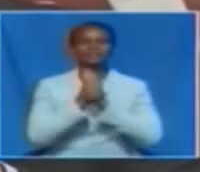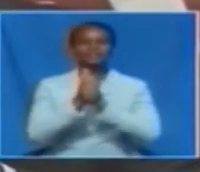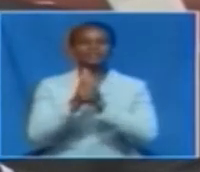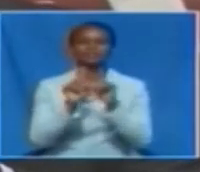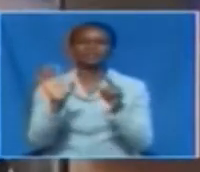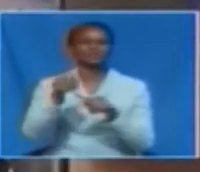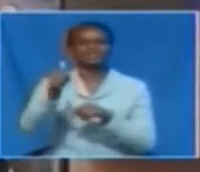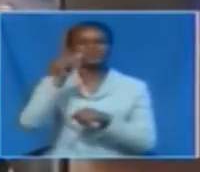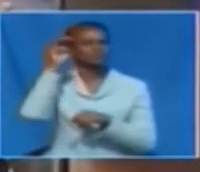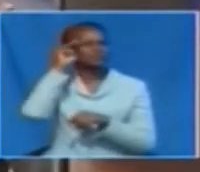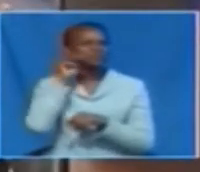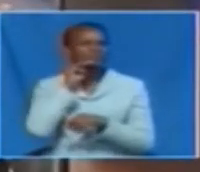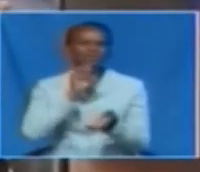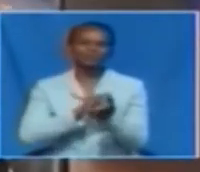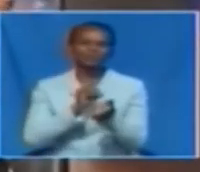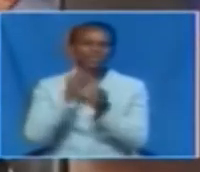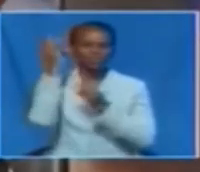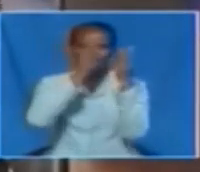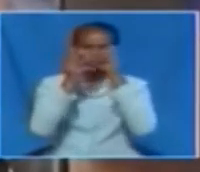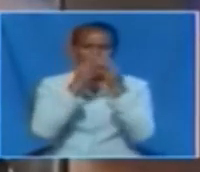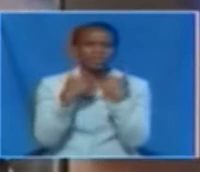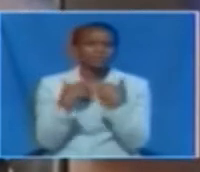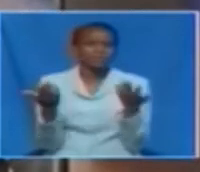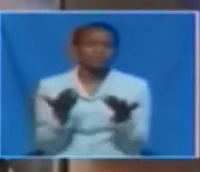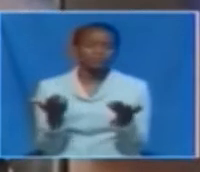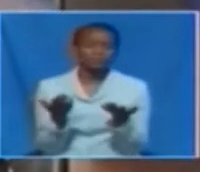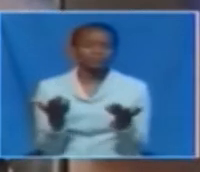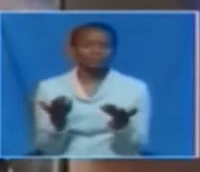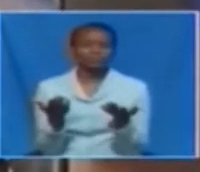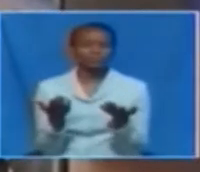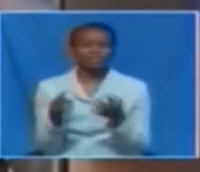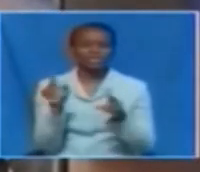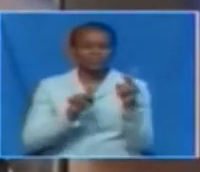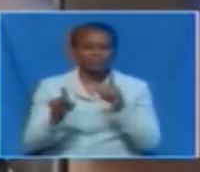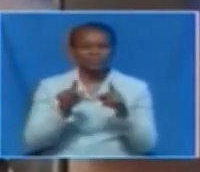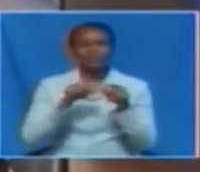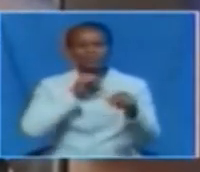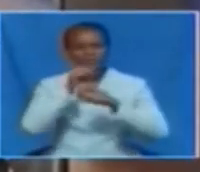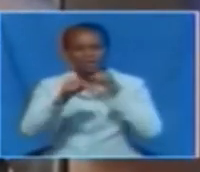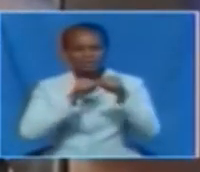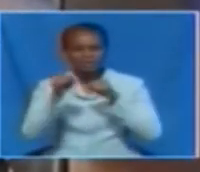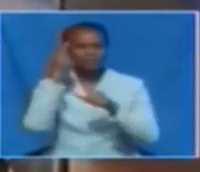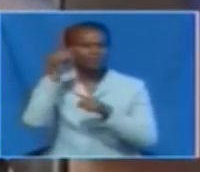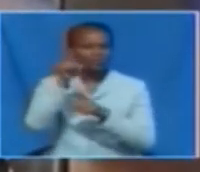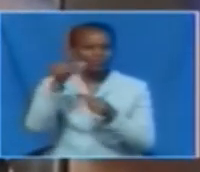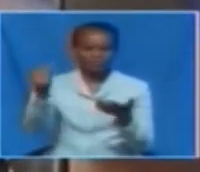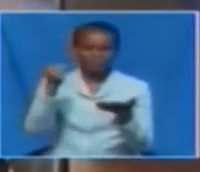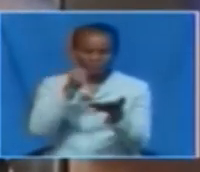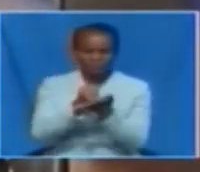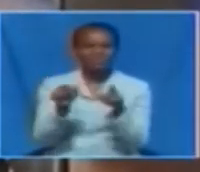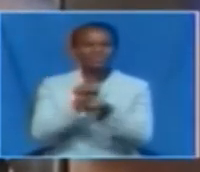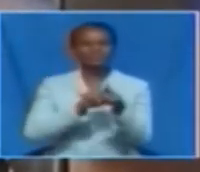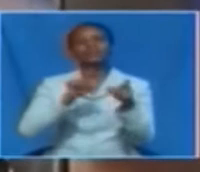concern you, Doc? I'll intervene. Doesn't it concern you that the people that fight for you to stay in office eventually turn around